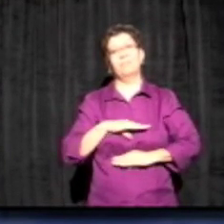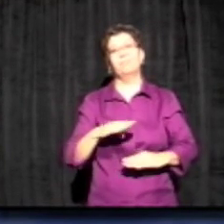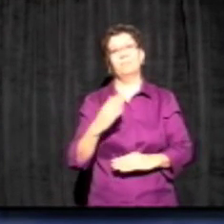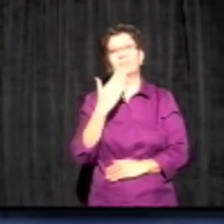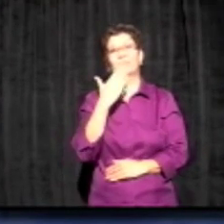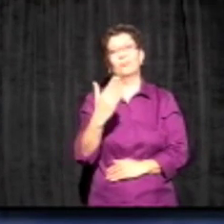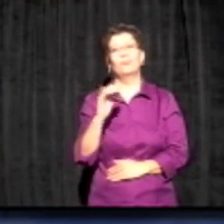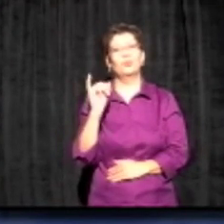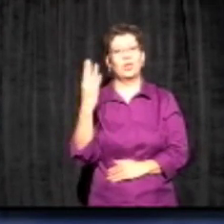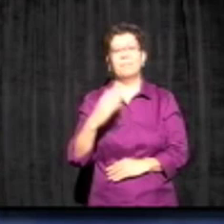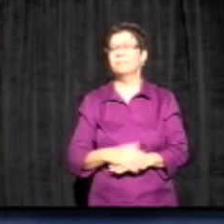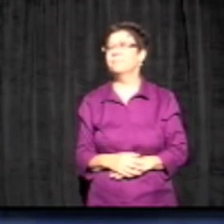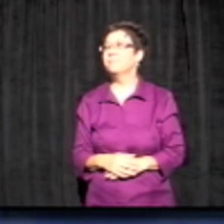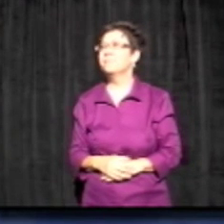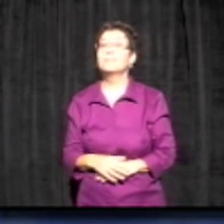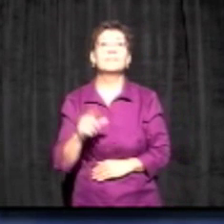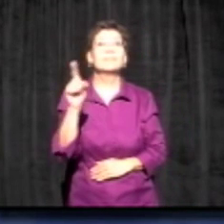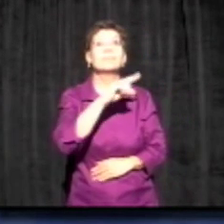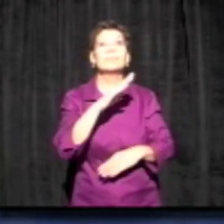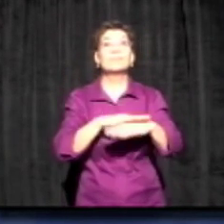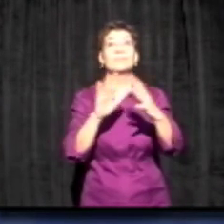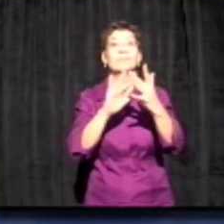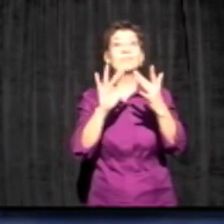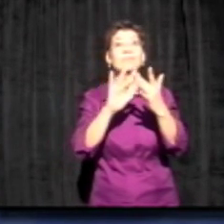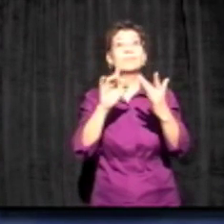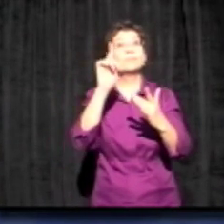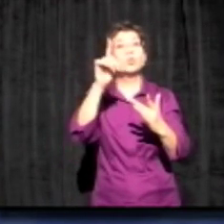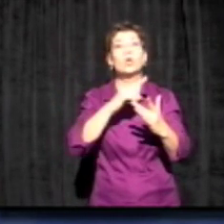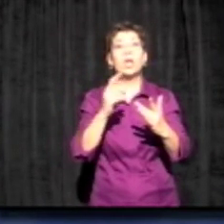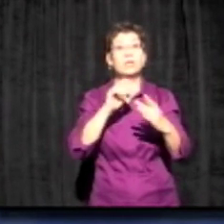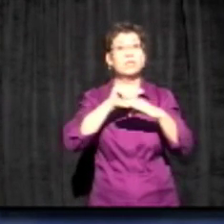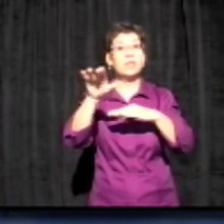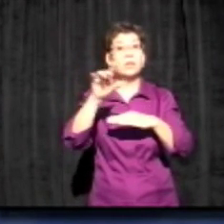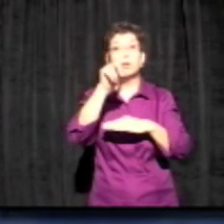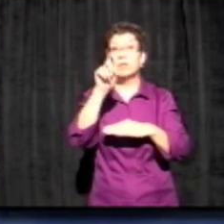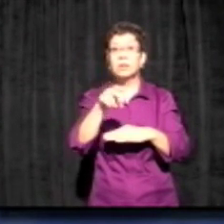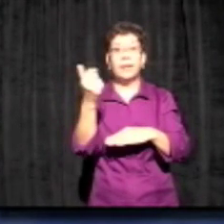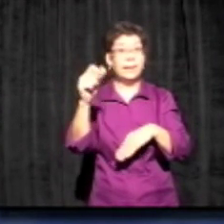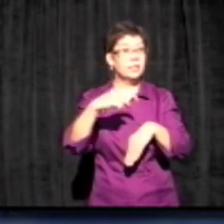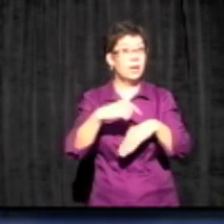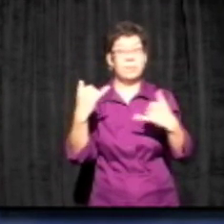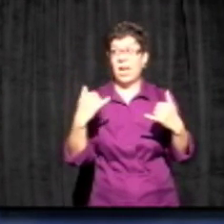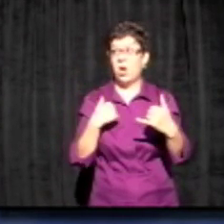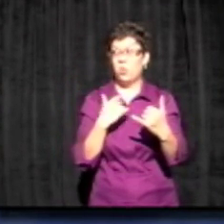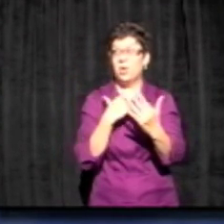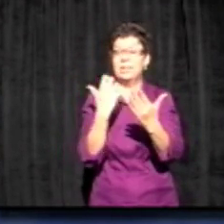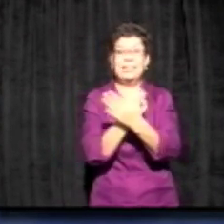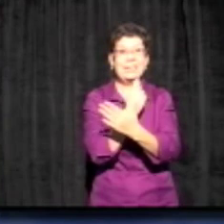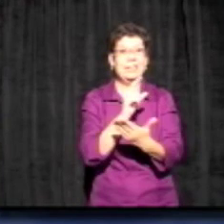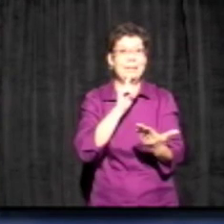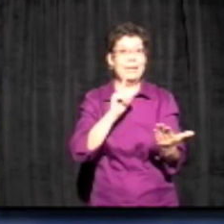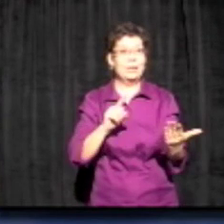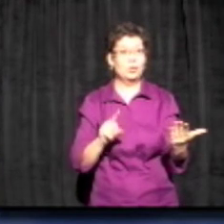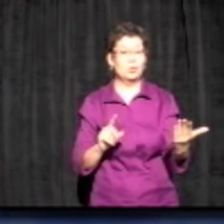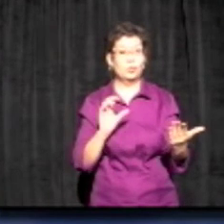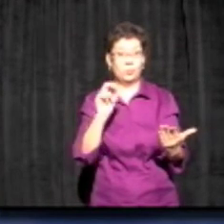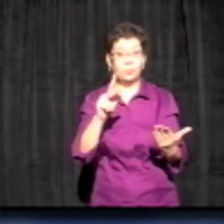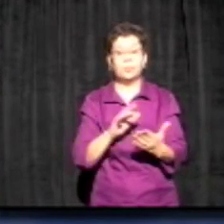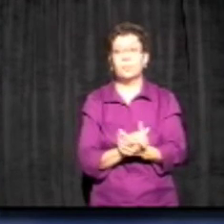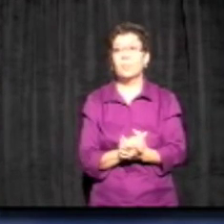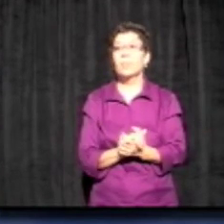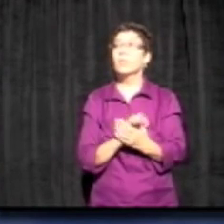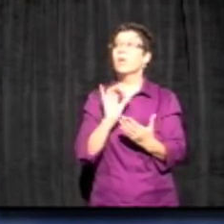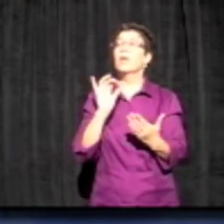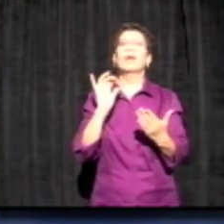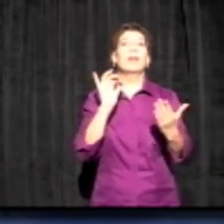As a reminder, for those of you online, you're welcome to submit questions at any time, and we'll answer them at the end of the program. And with